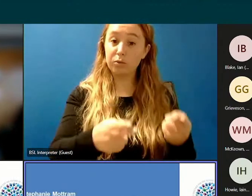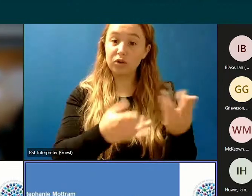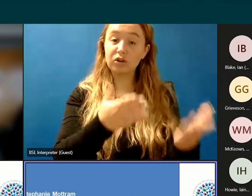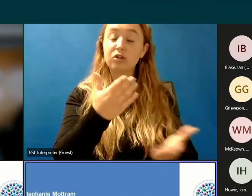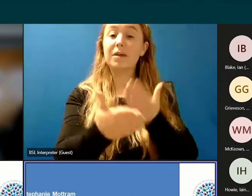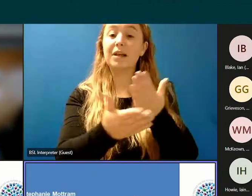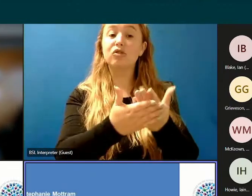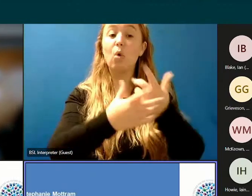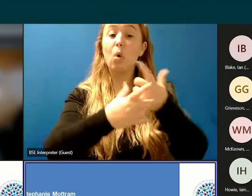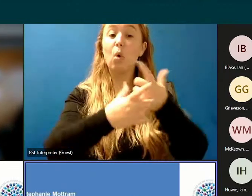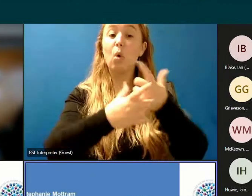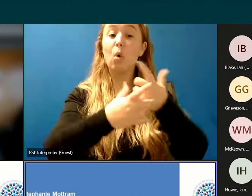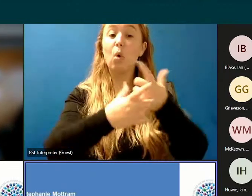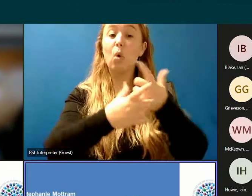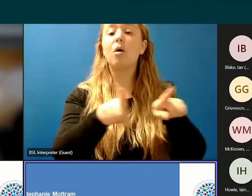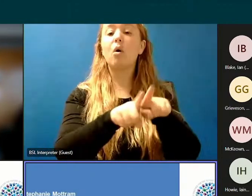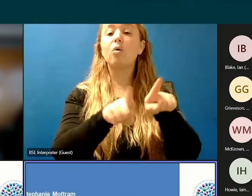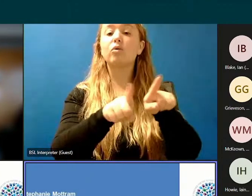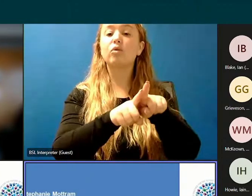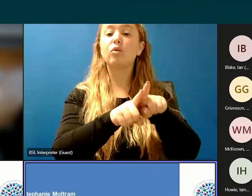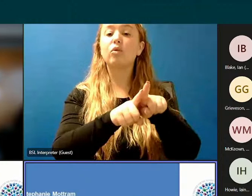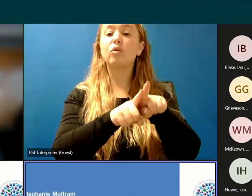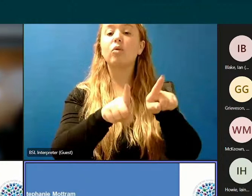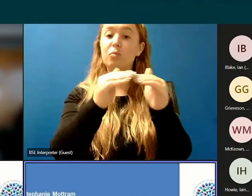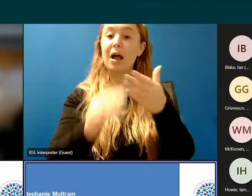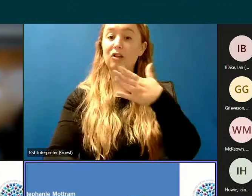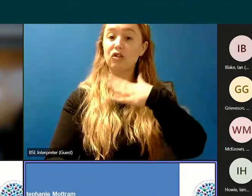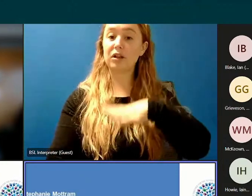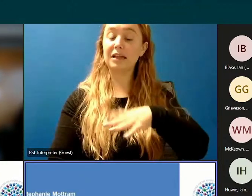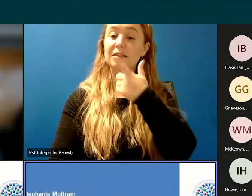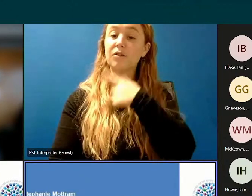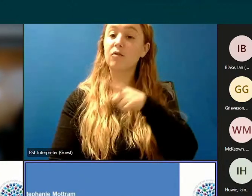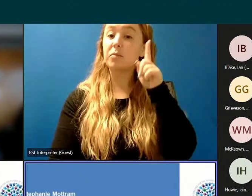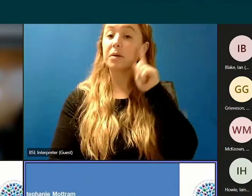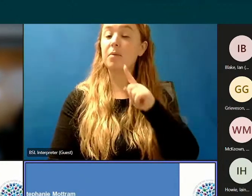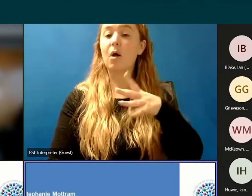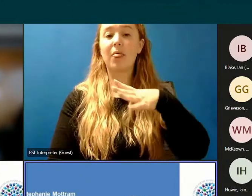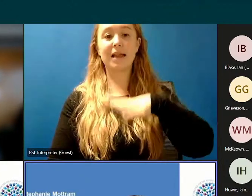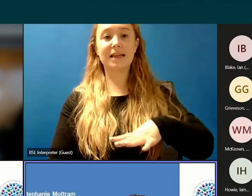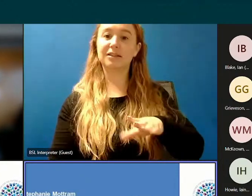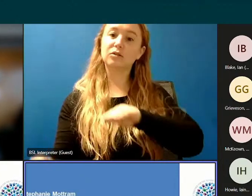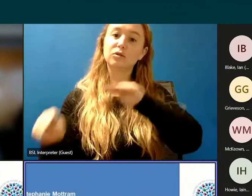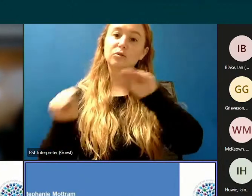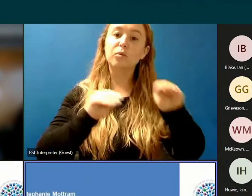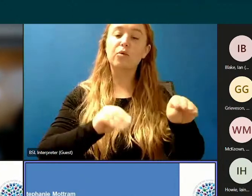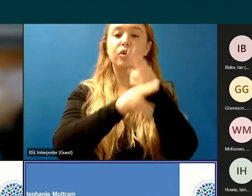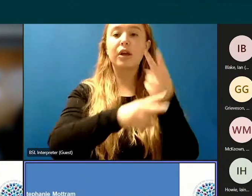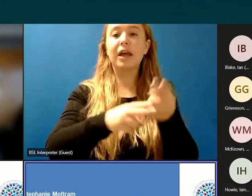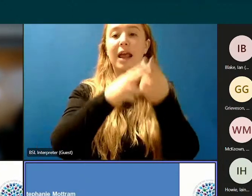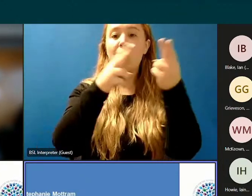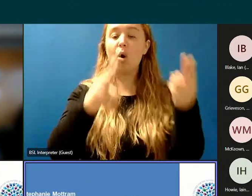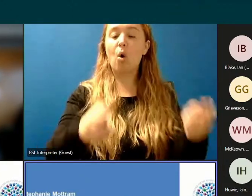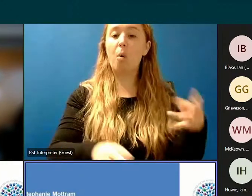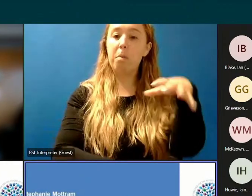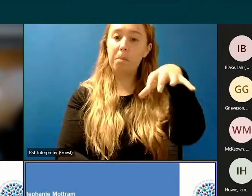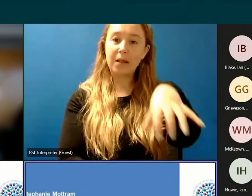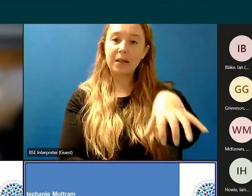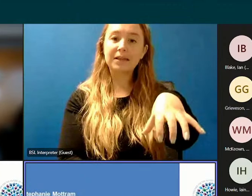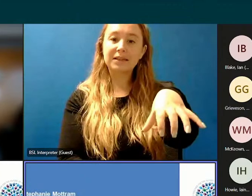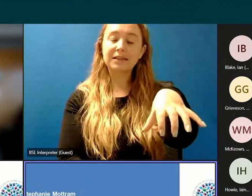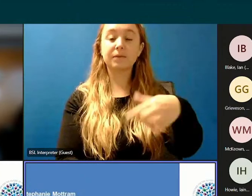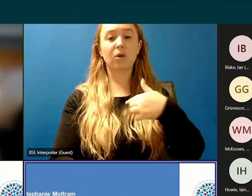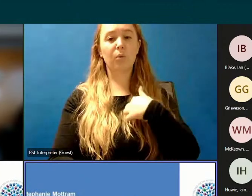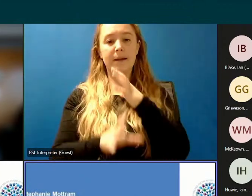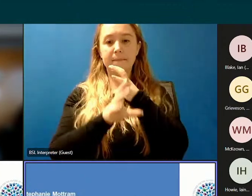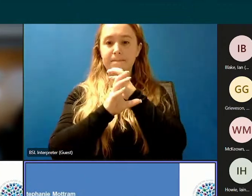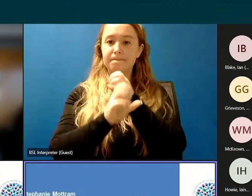meet the needs of people that require to go into a care home setting. We are bound, as I